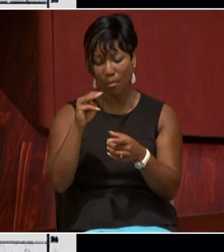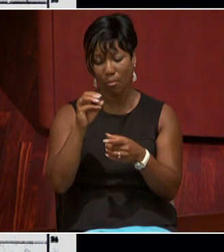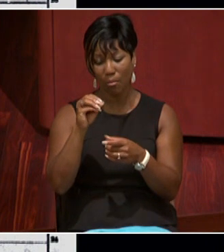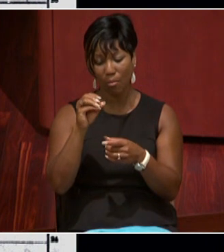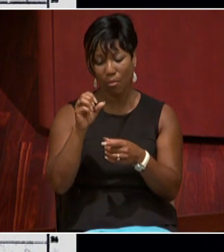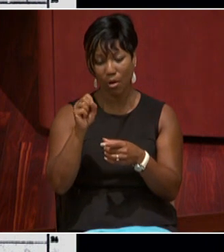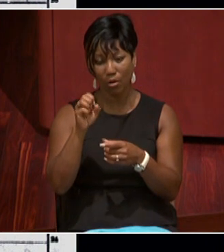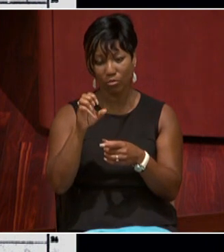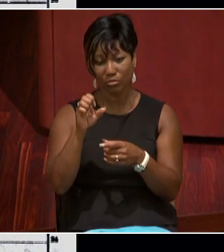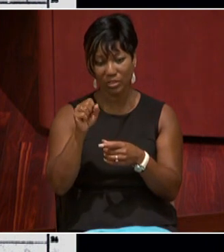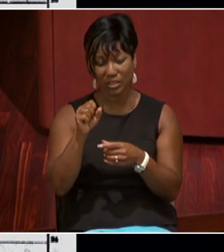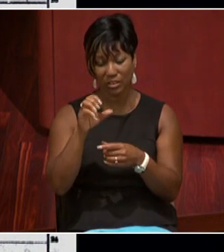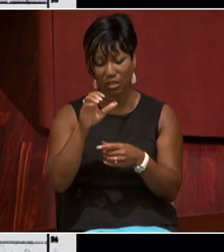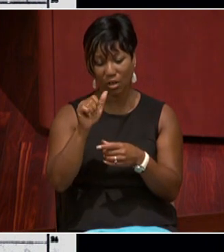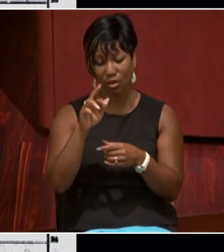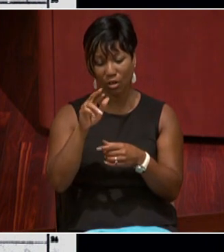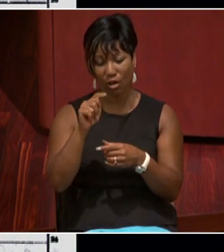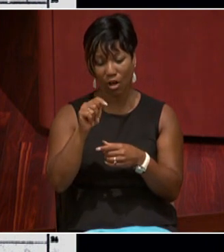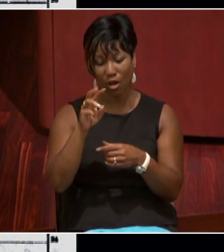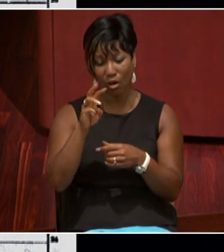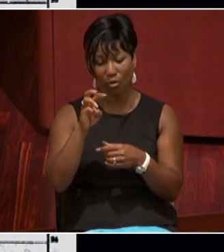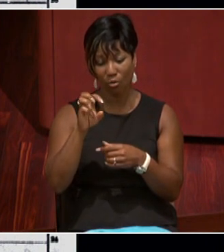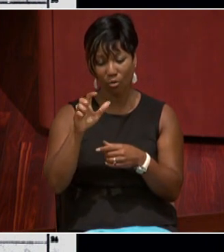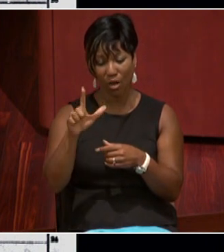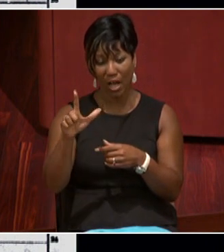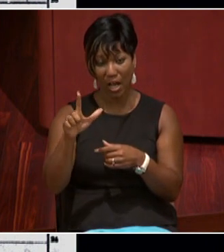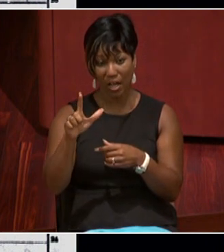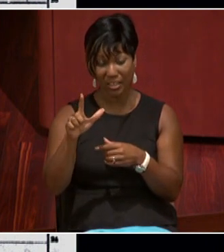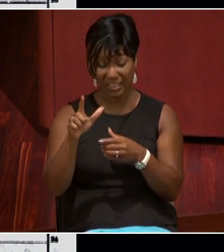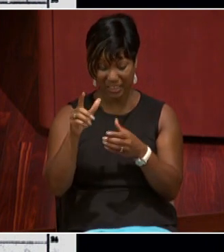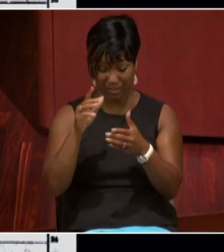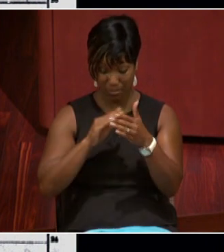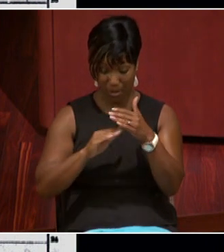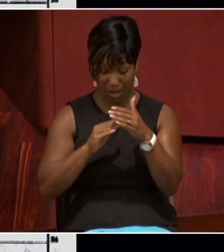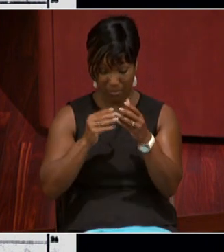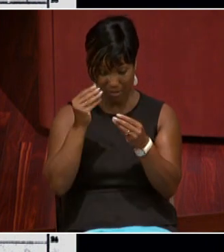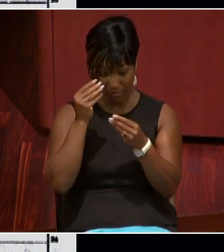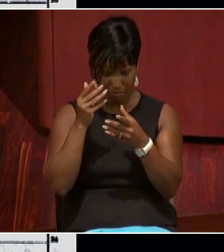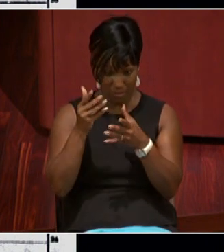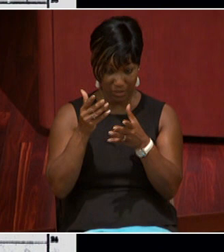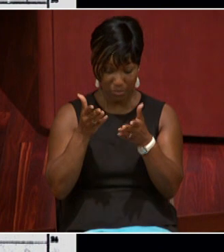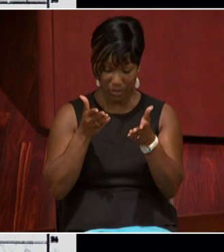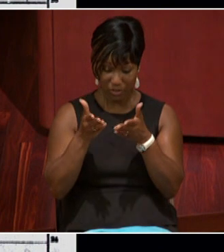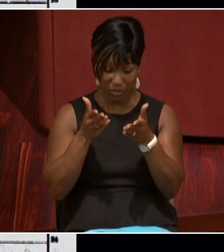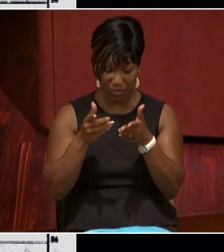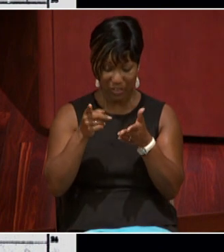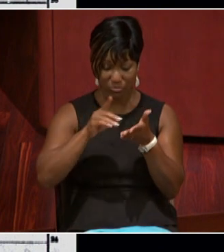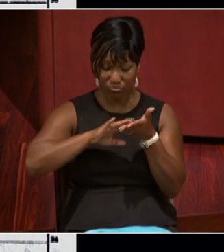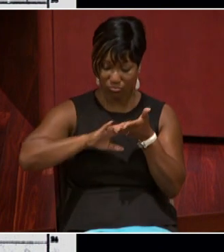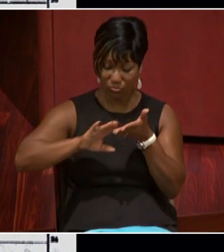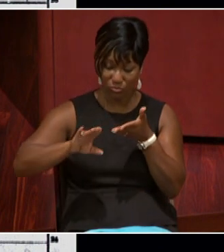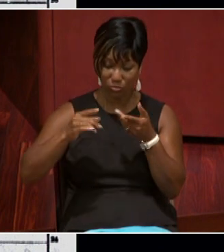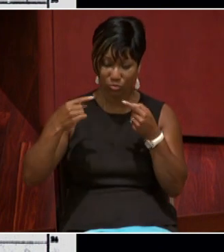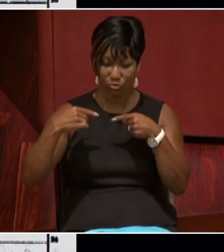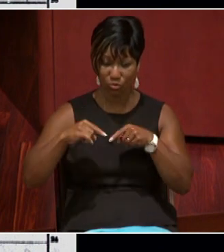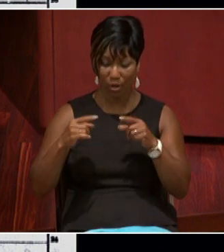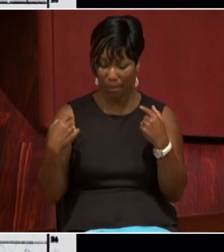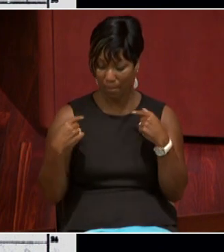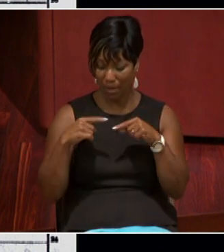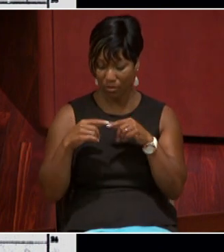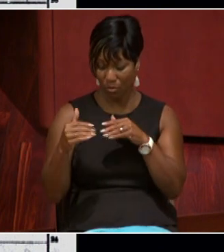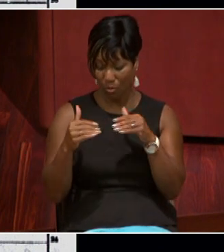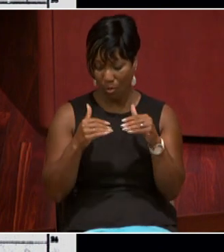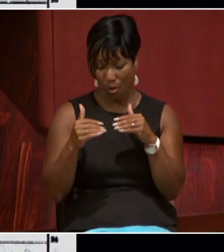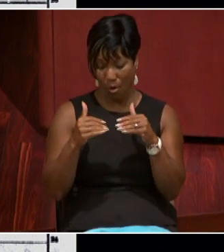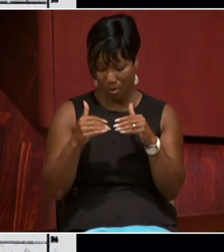Caldwell, and at the bottom there's information about his service that indicates that he was discharged during the Mexican War.